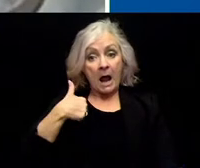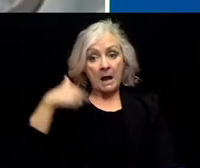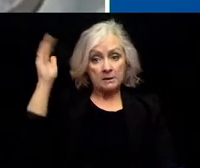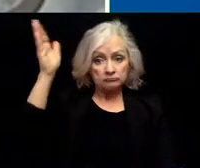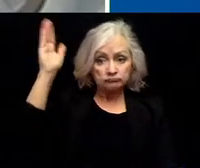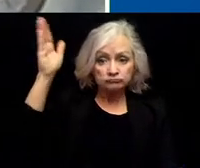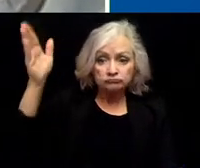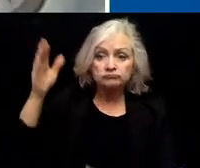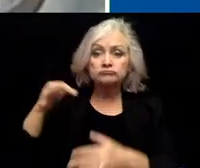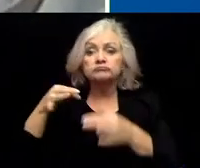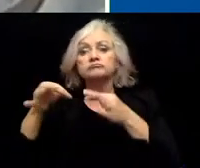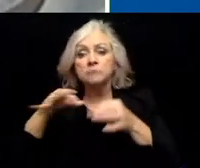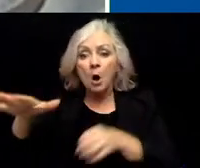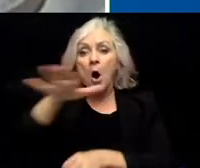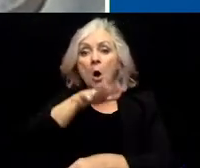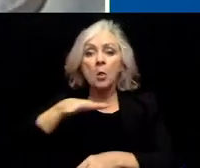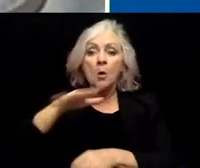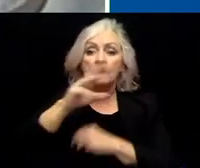done with Vikram,